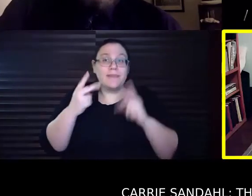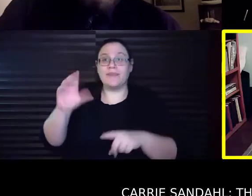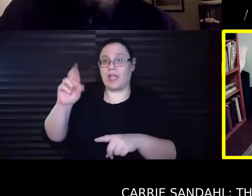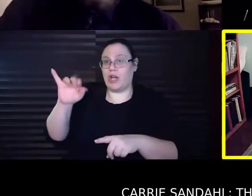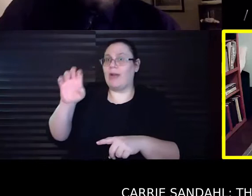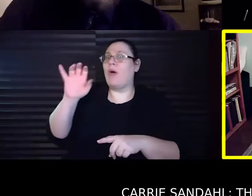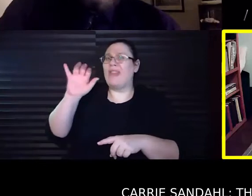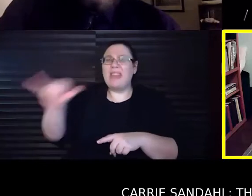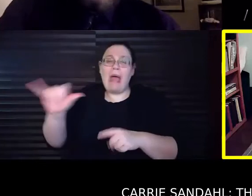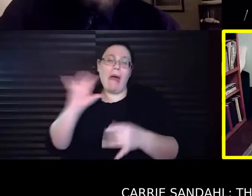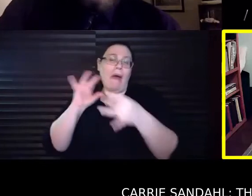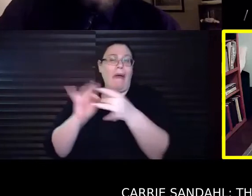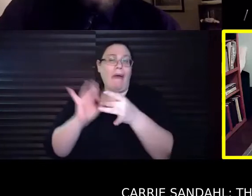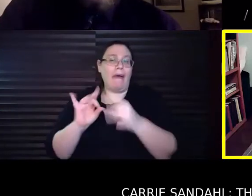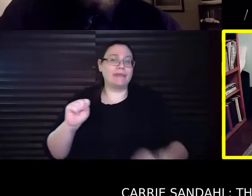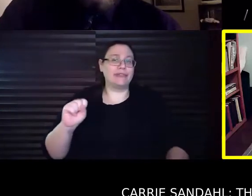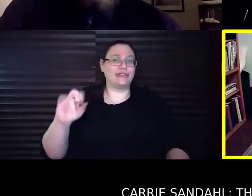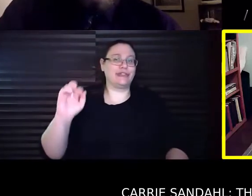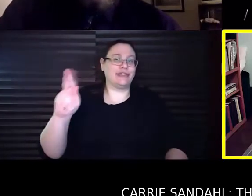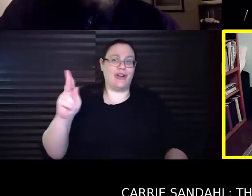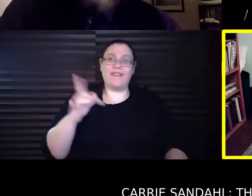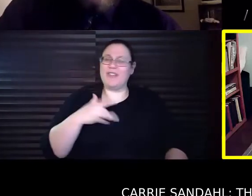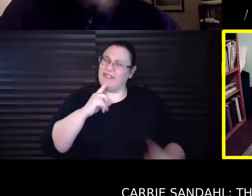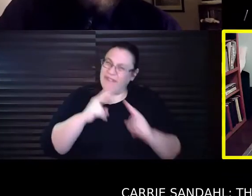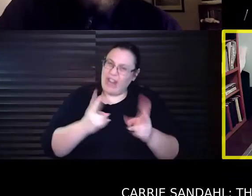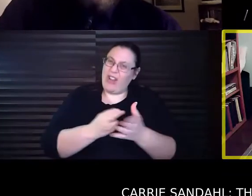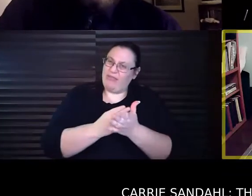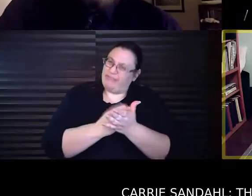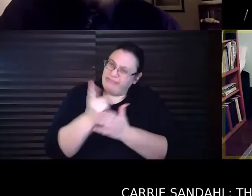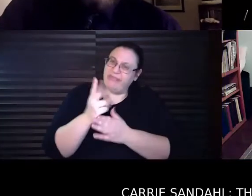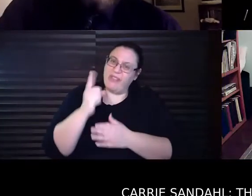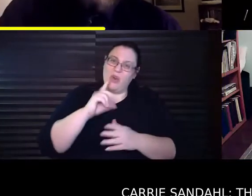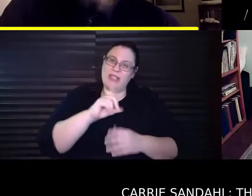very authentic to disability community to me.